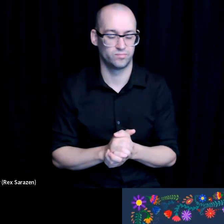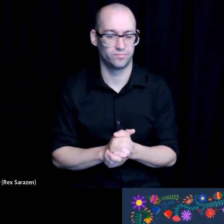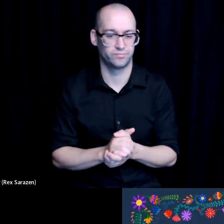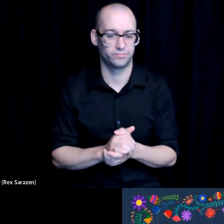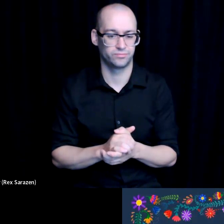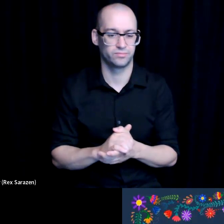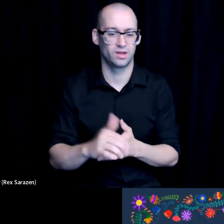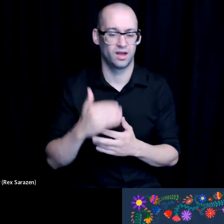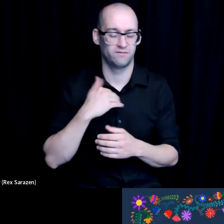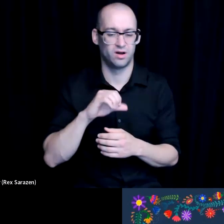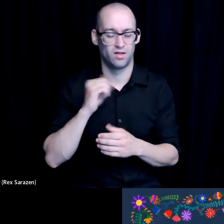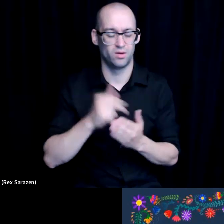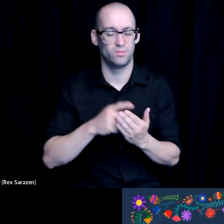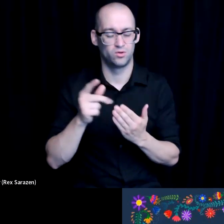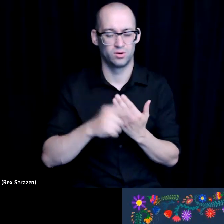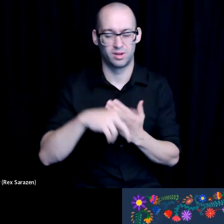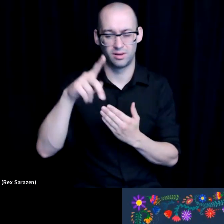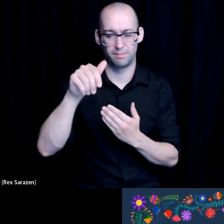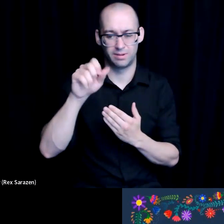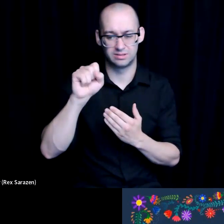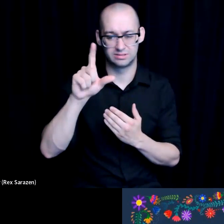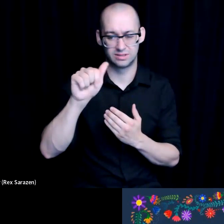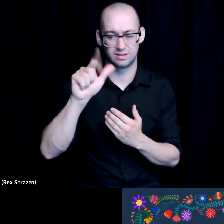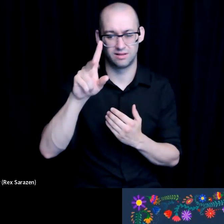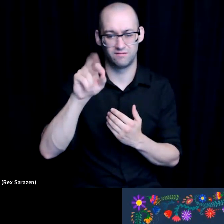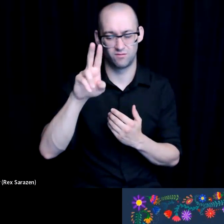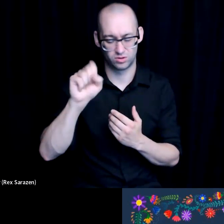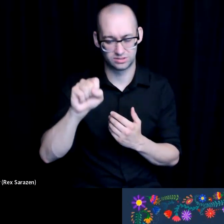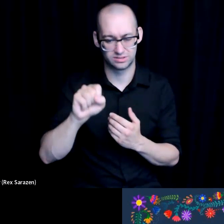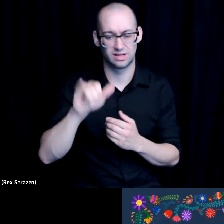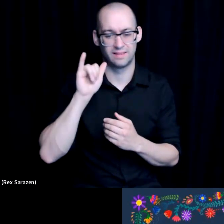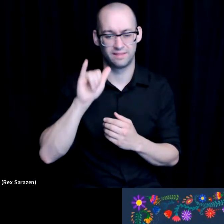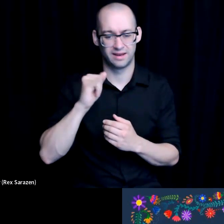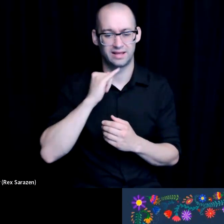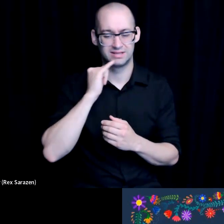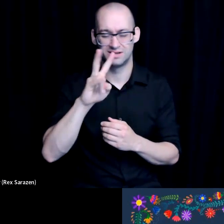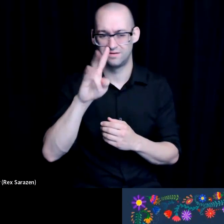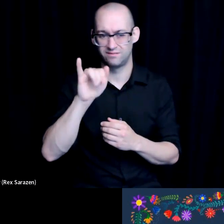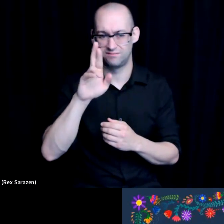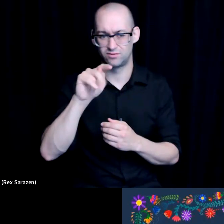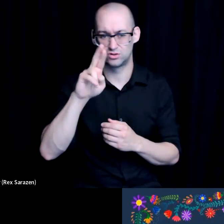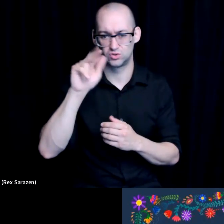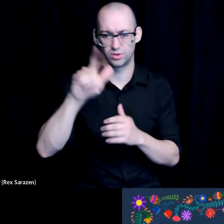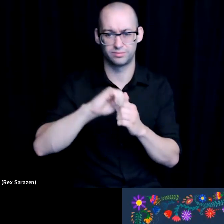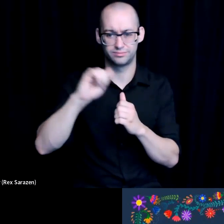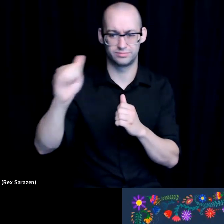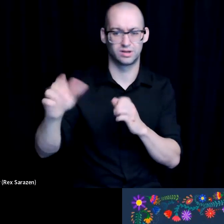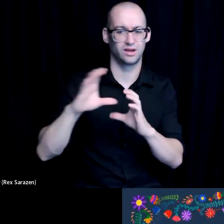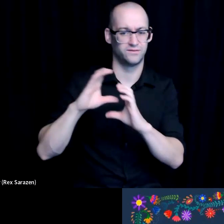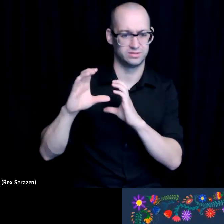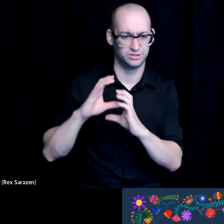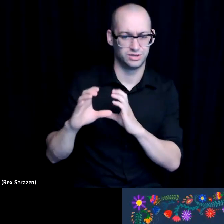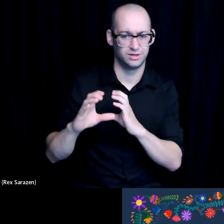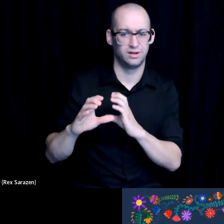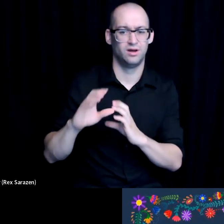other programs, including Pasa la Voz, which is, it is a virtual charla, pláticas, or conversations, as we like to call them, where